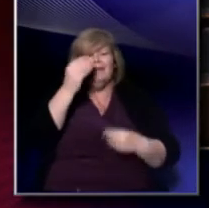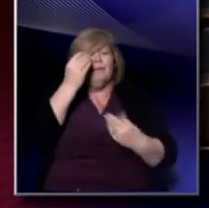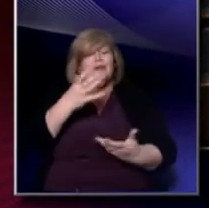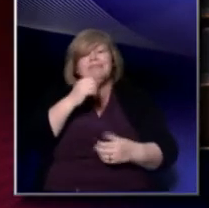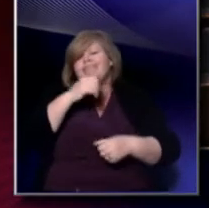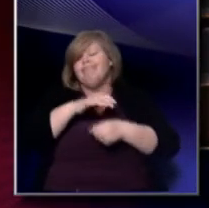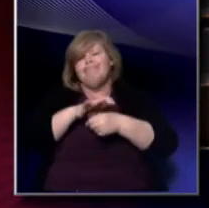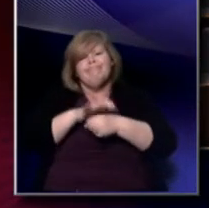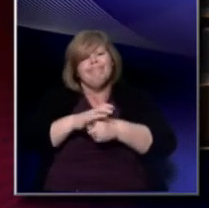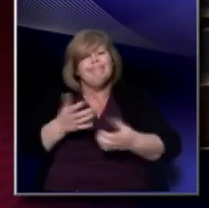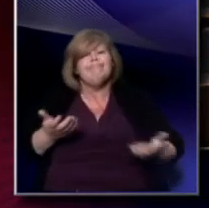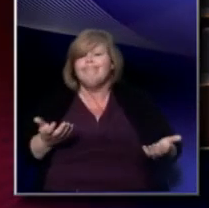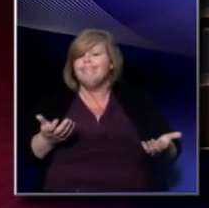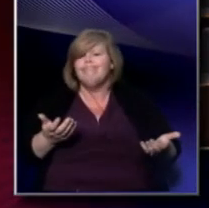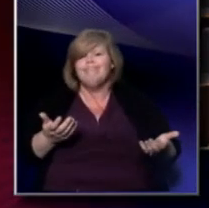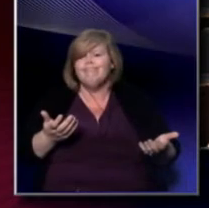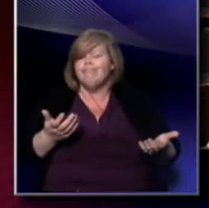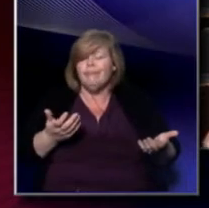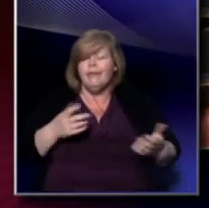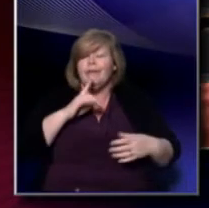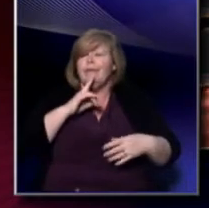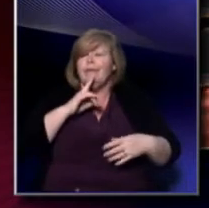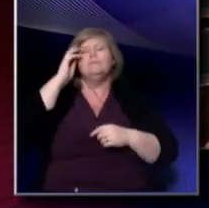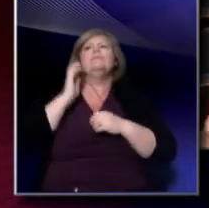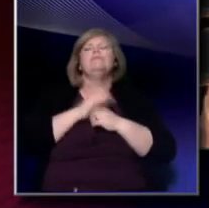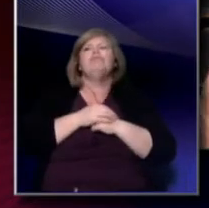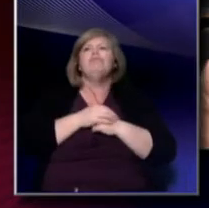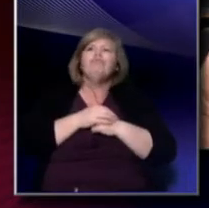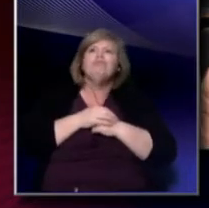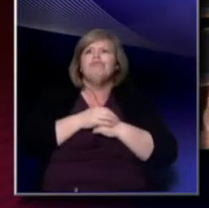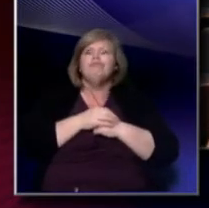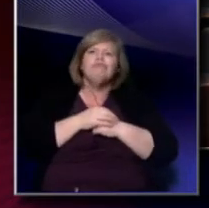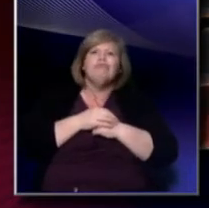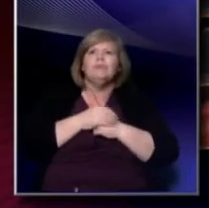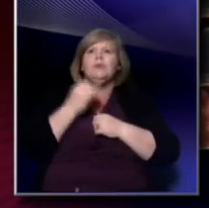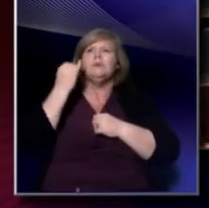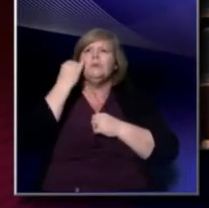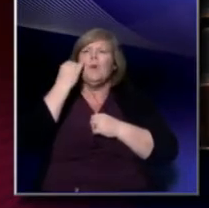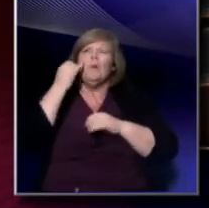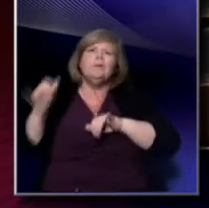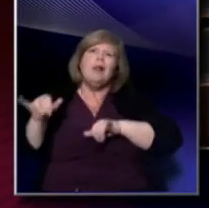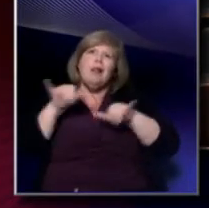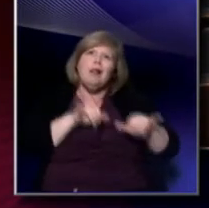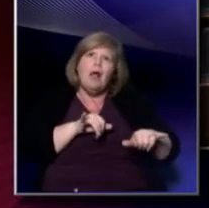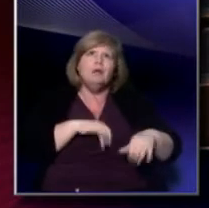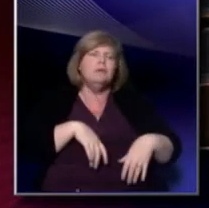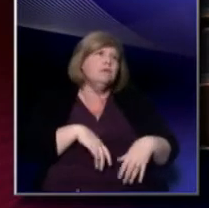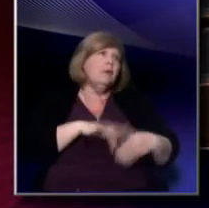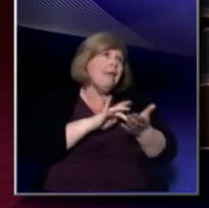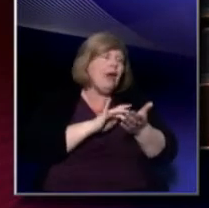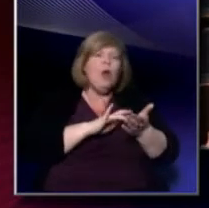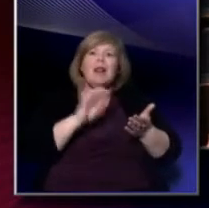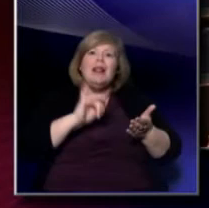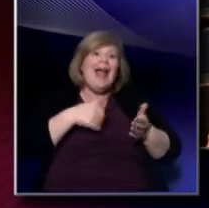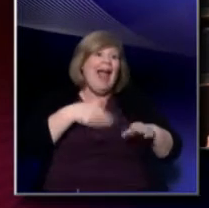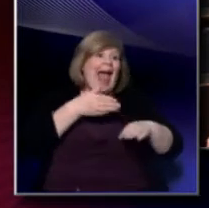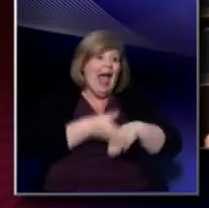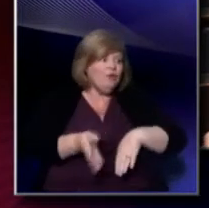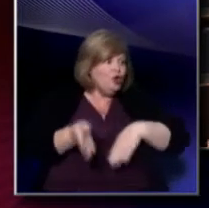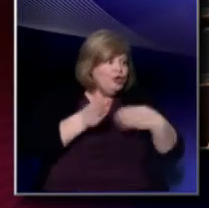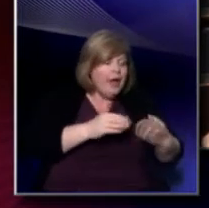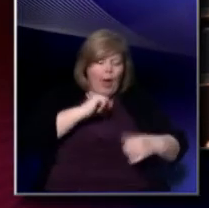We really don't have a lot of data. We're relying on a medical analogy. That's more like autopsy data. After the fact, you're